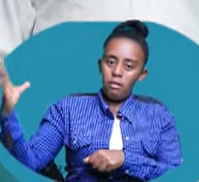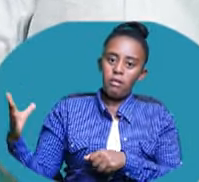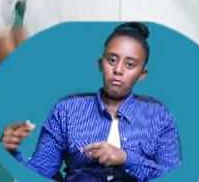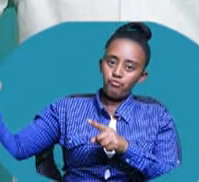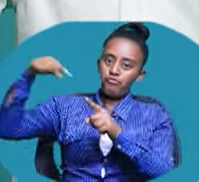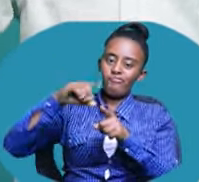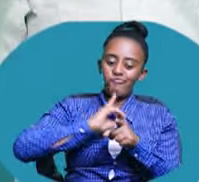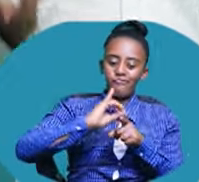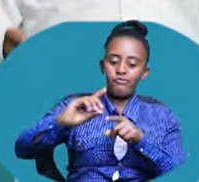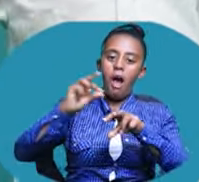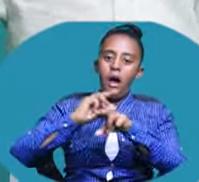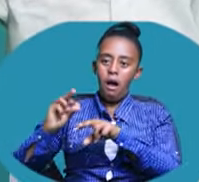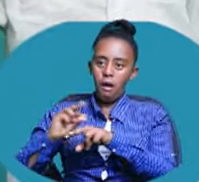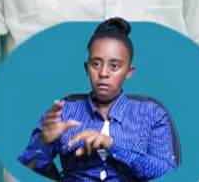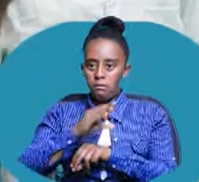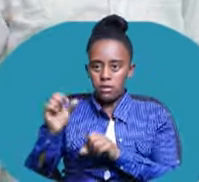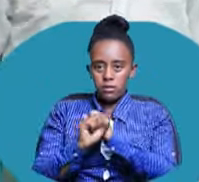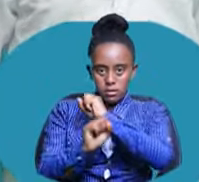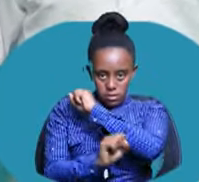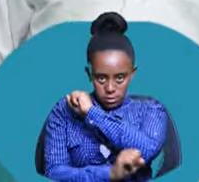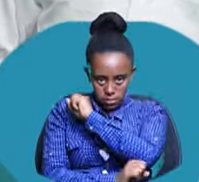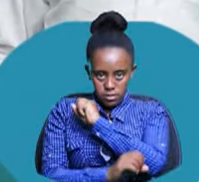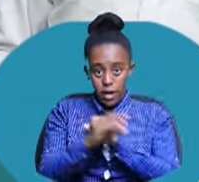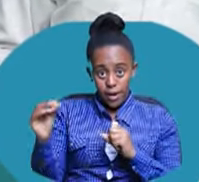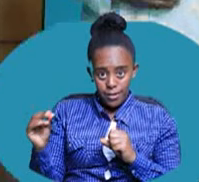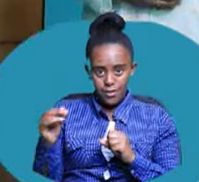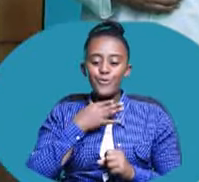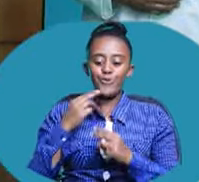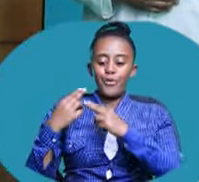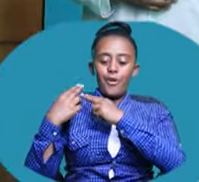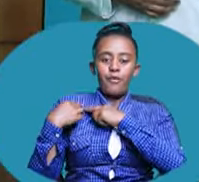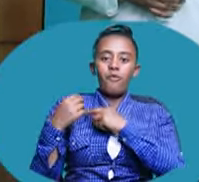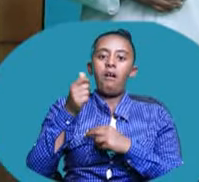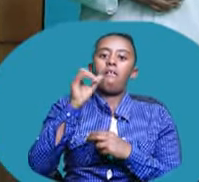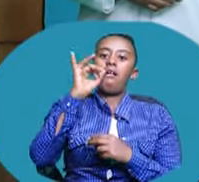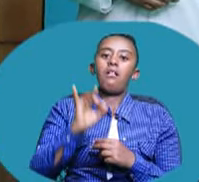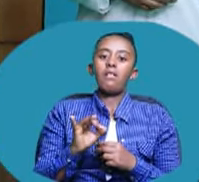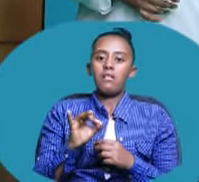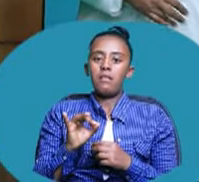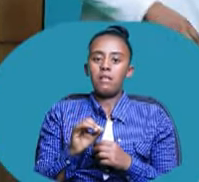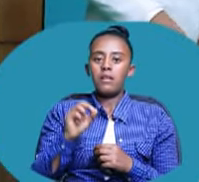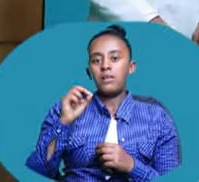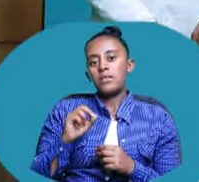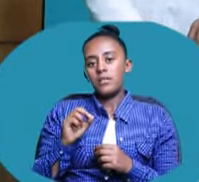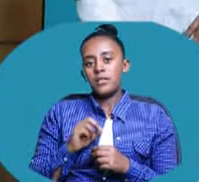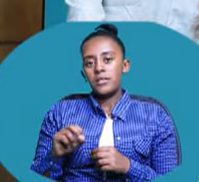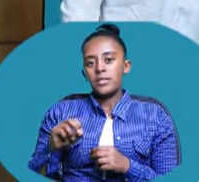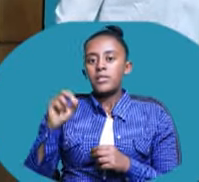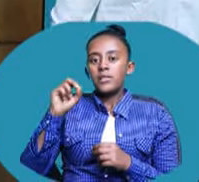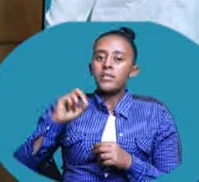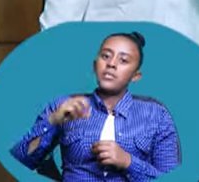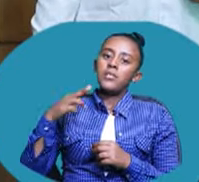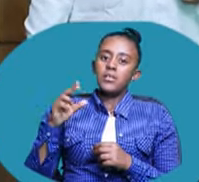Harar. Then in Harar they established Sultanate of Adal about 1318 or by the end